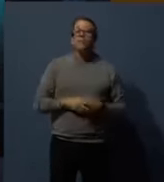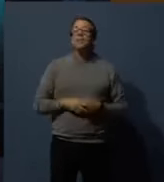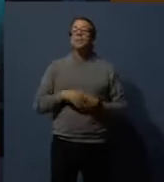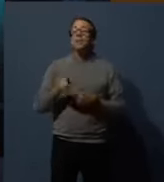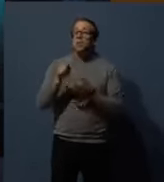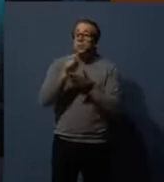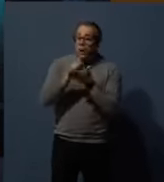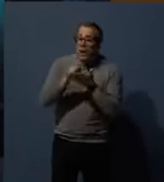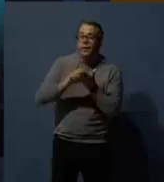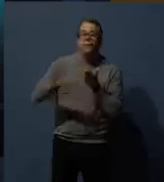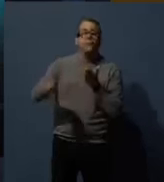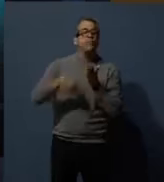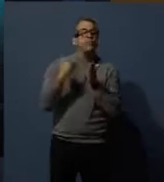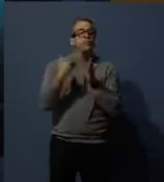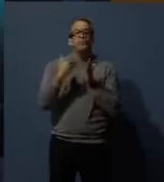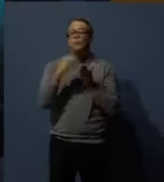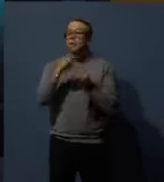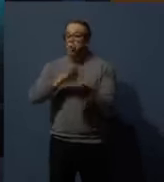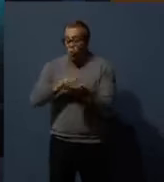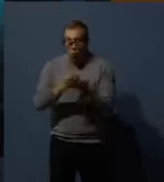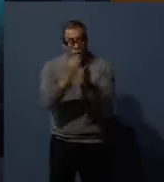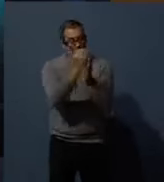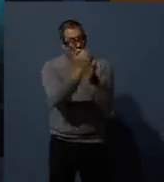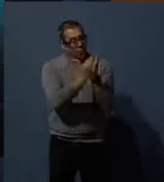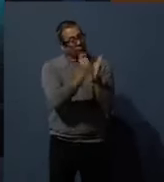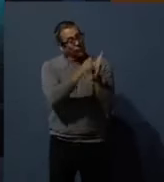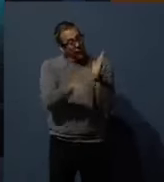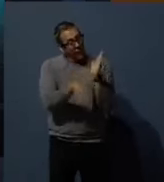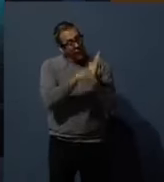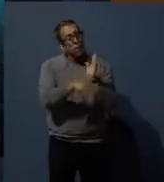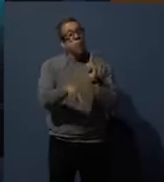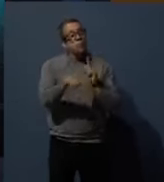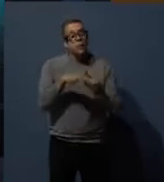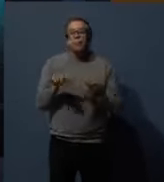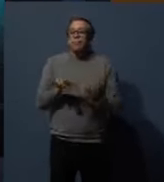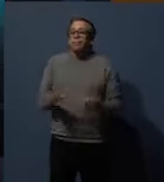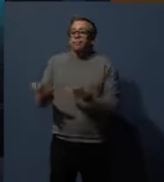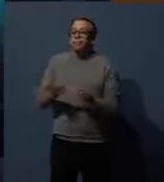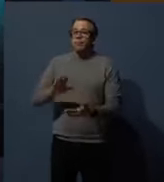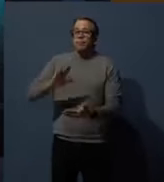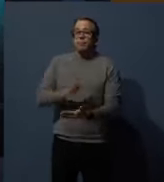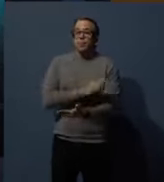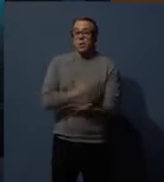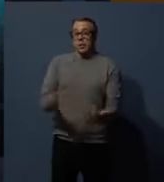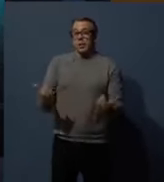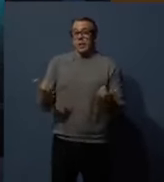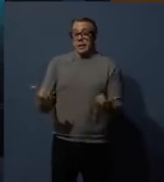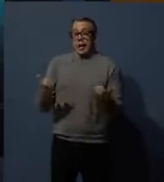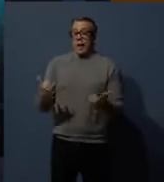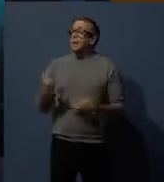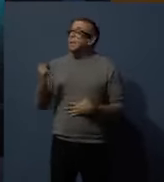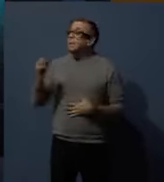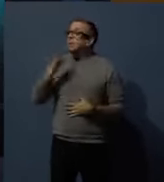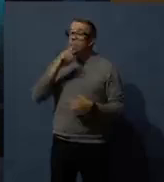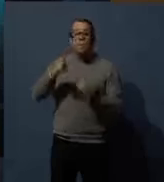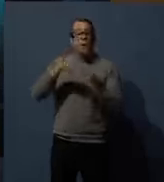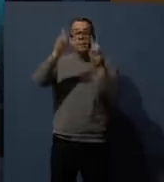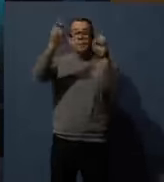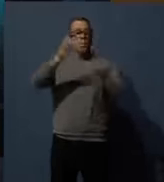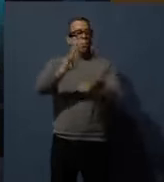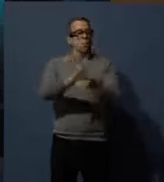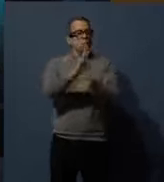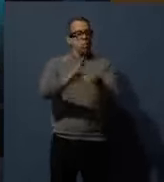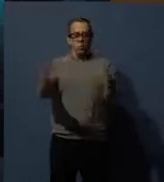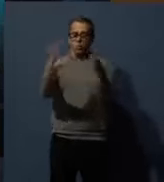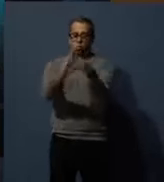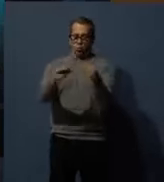his spin on recipes in the kitchen, and playing music at his keyboard. Today, Clarence will be talking about using storytelling to